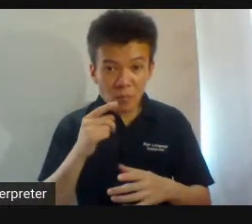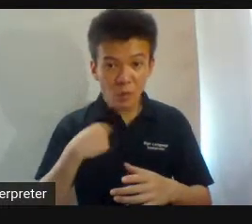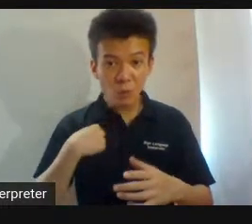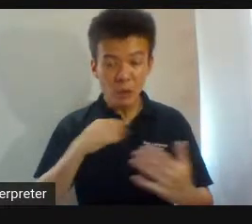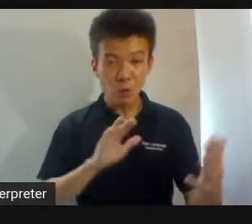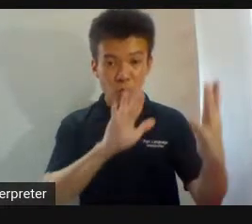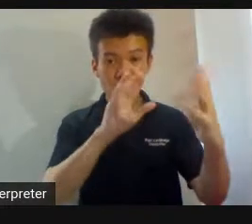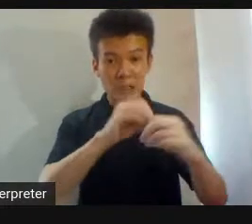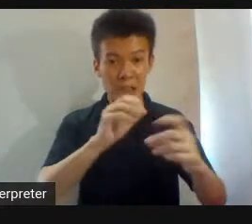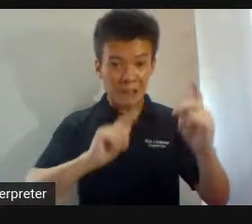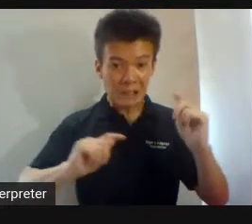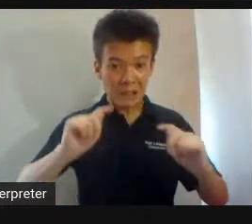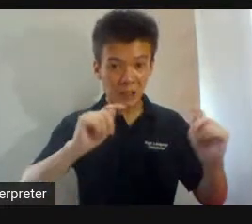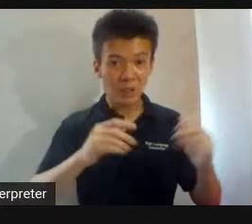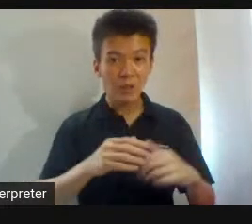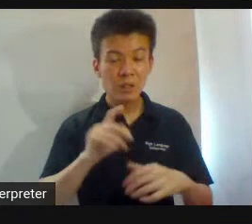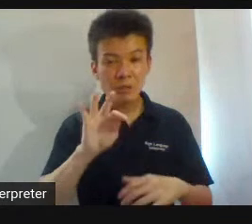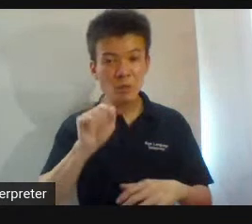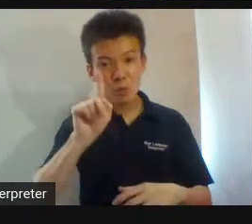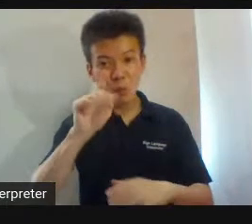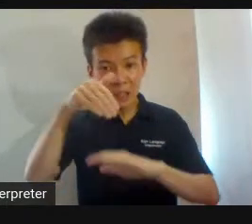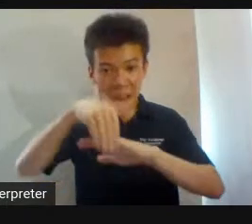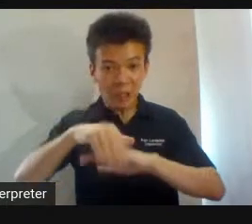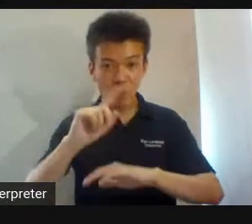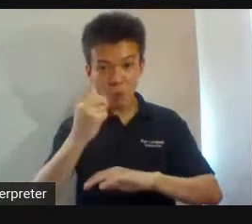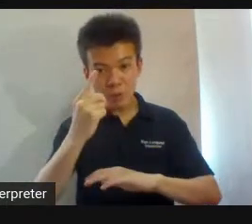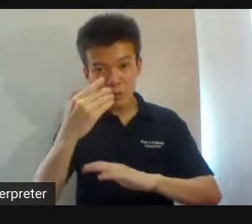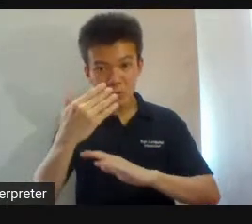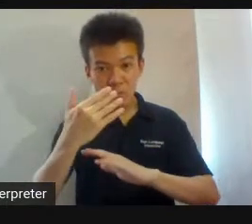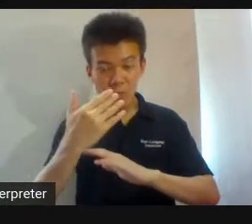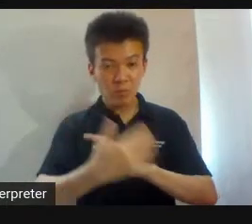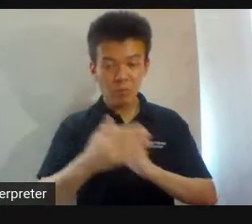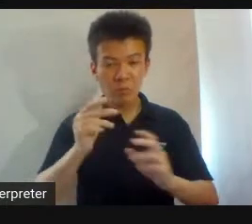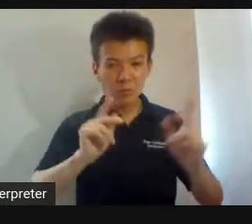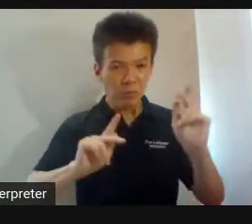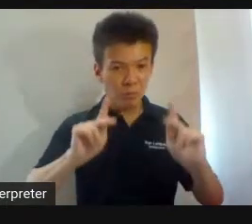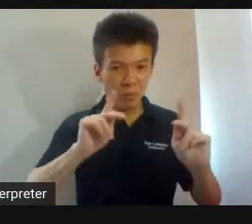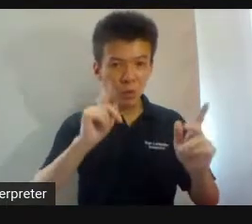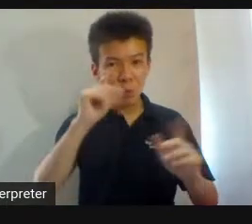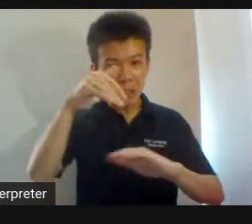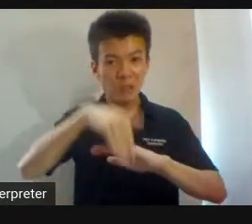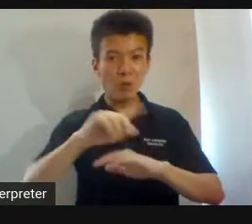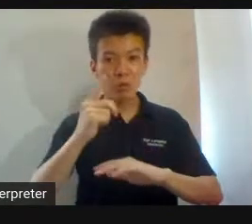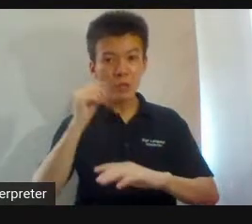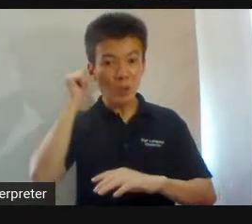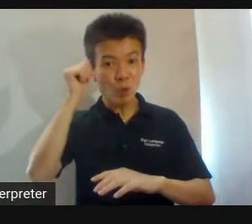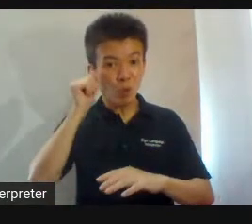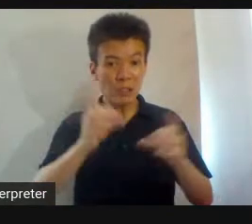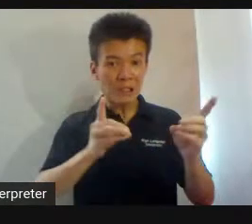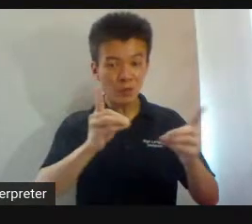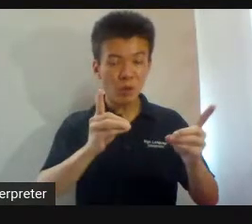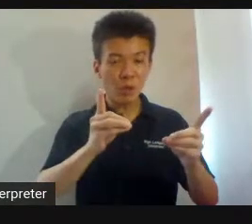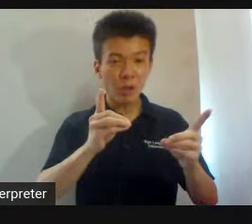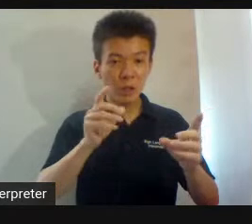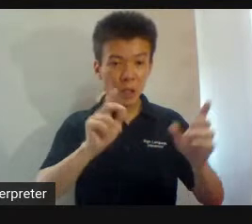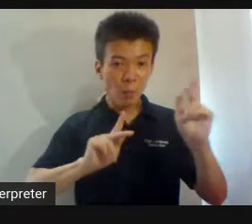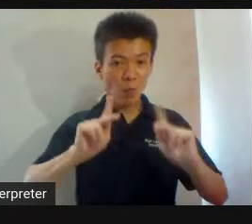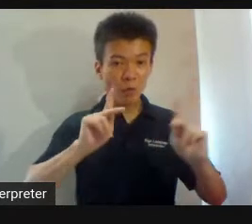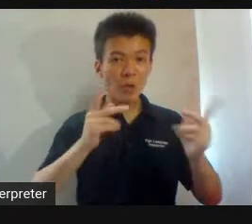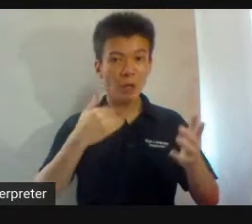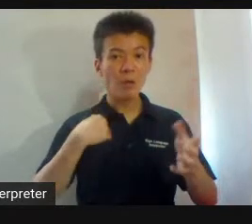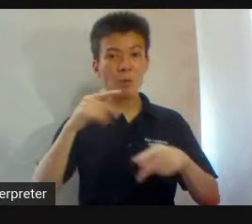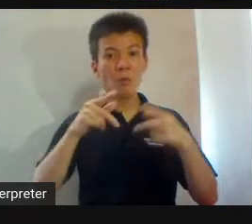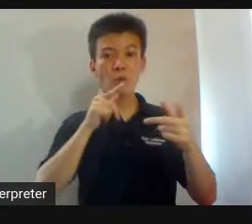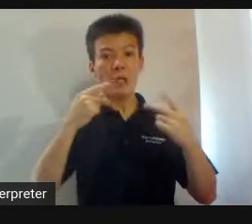in the theatre, for example, if it's a one-night-only signed performance or a one-night-only audio-described performance, there will be people who